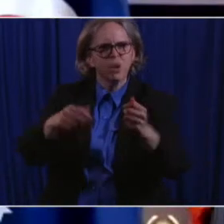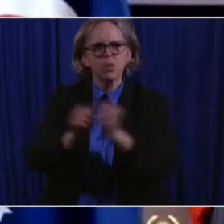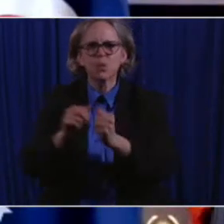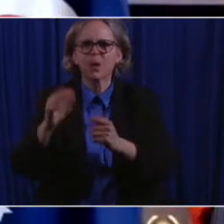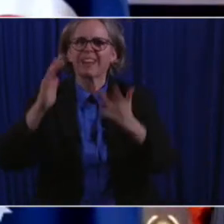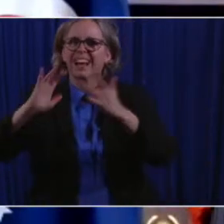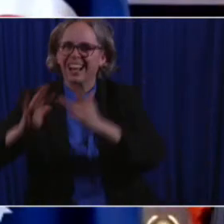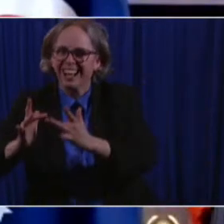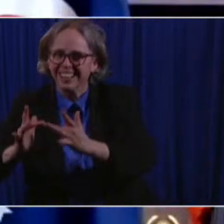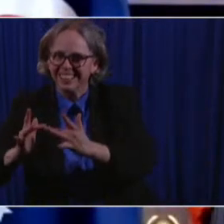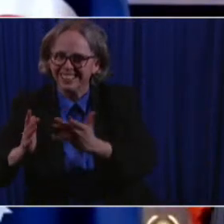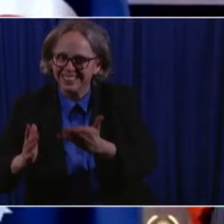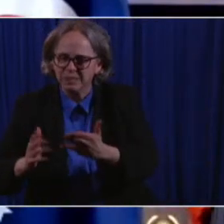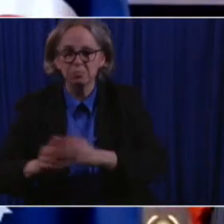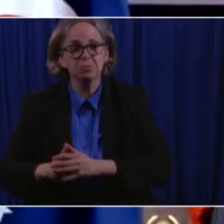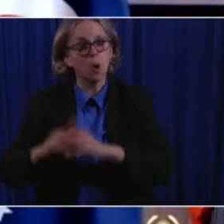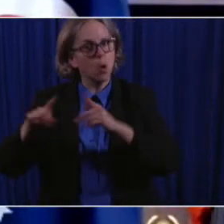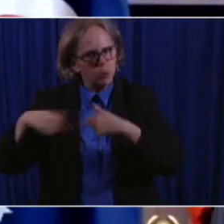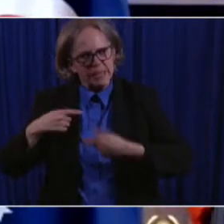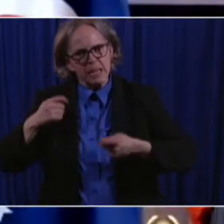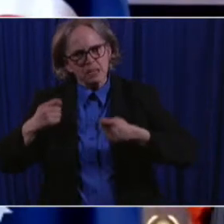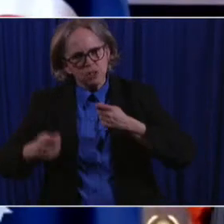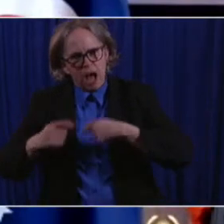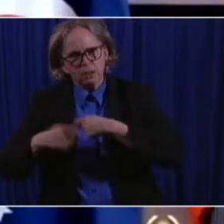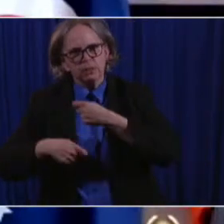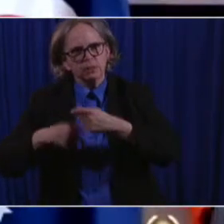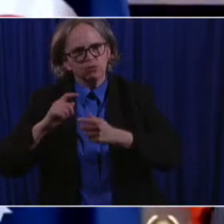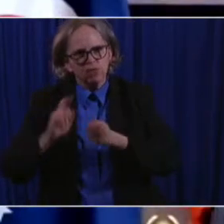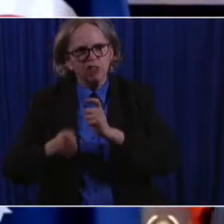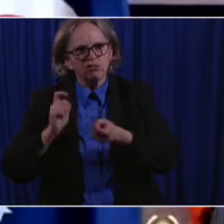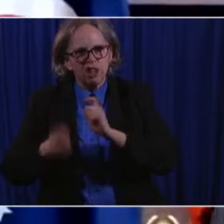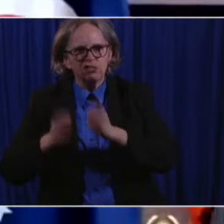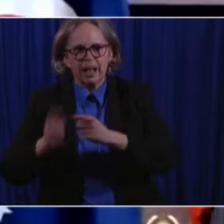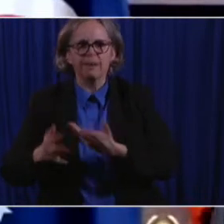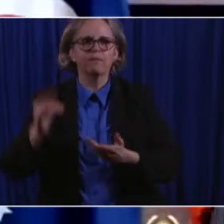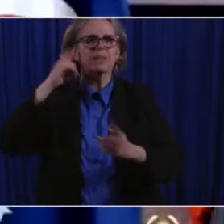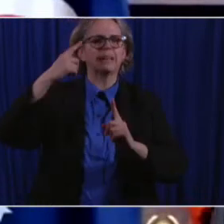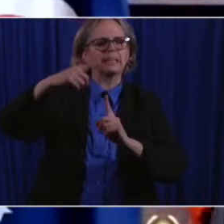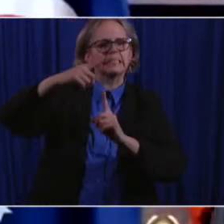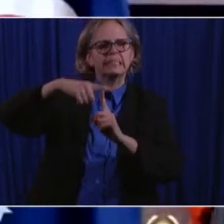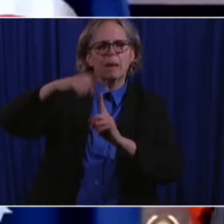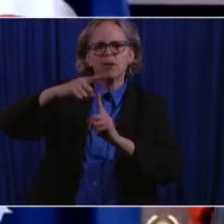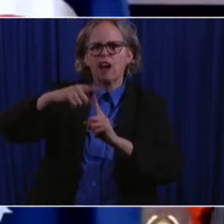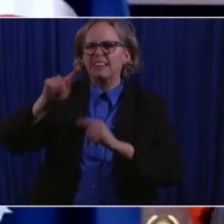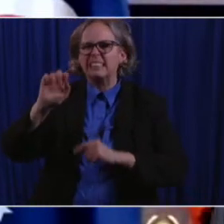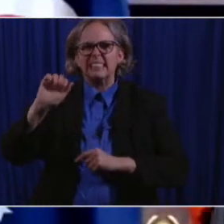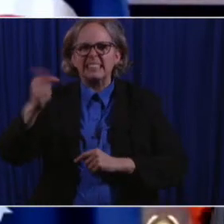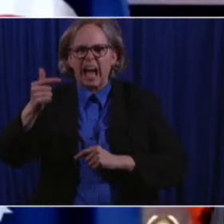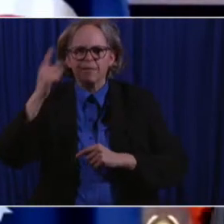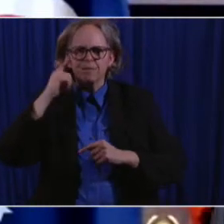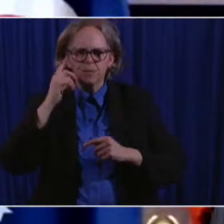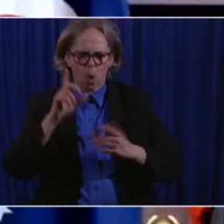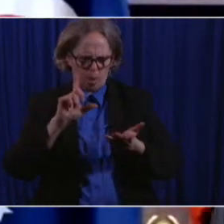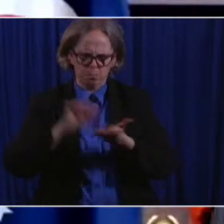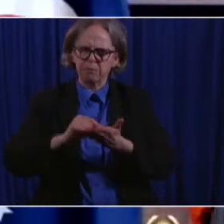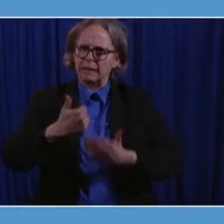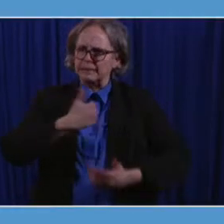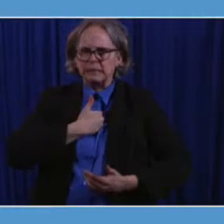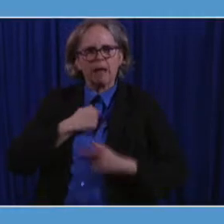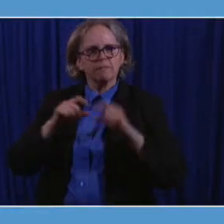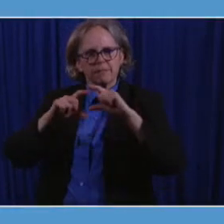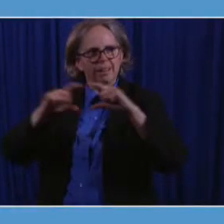print your temporary tags online. We've expanded the number of vehicle classes that are eligible for online